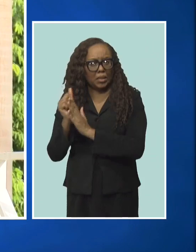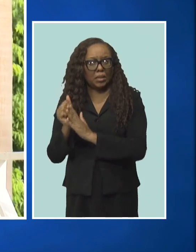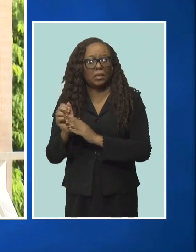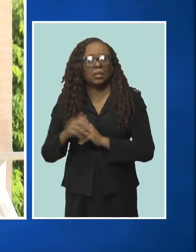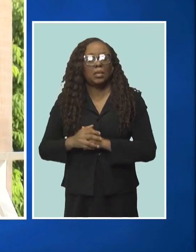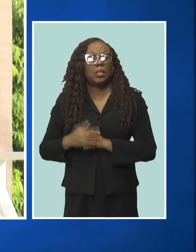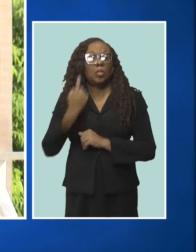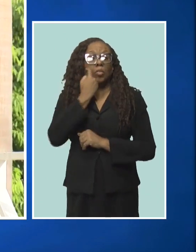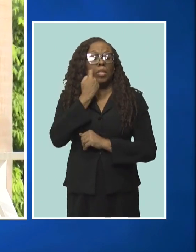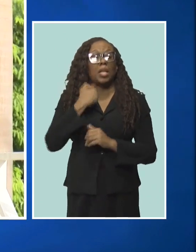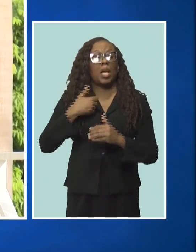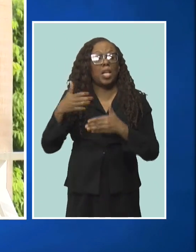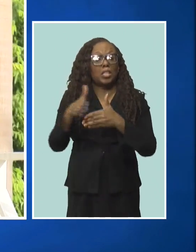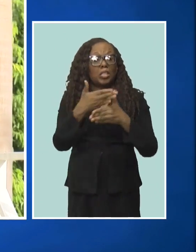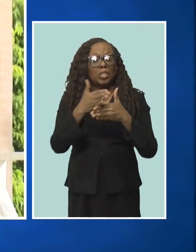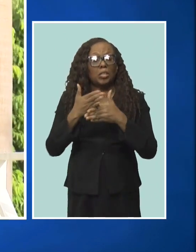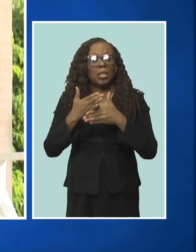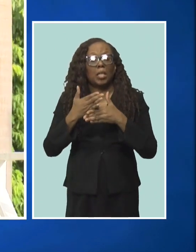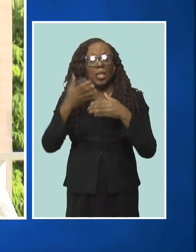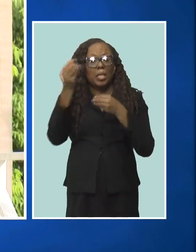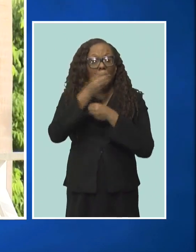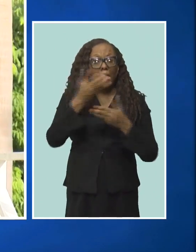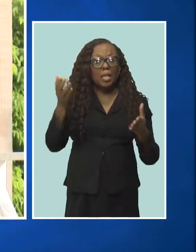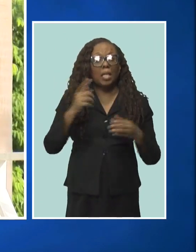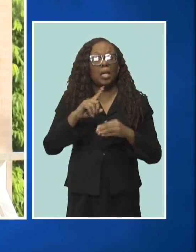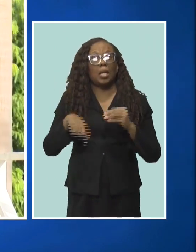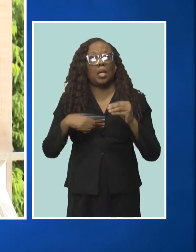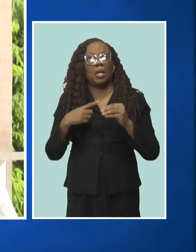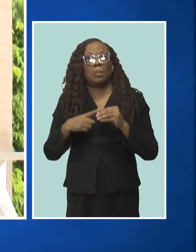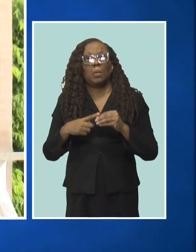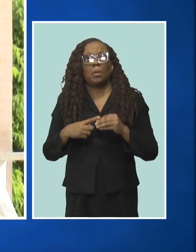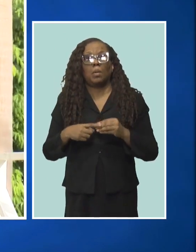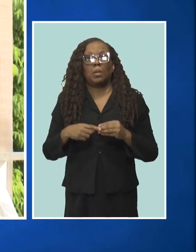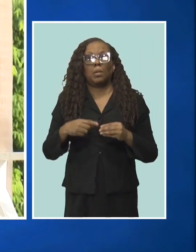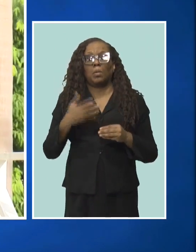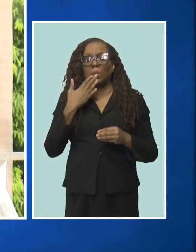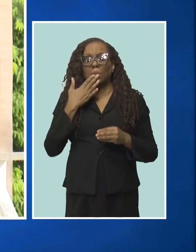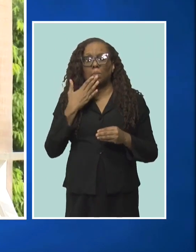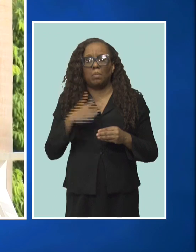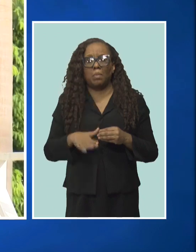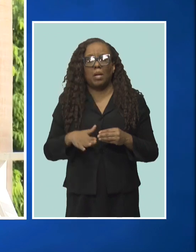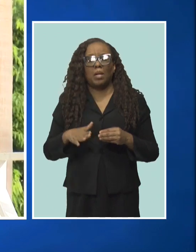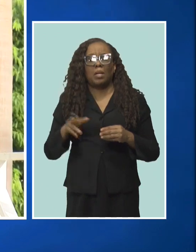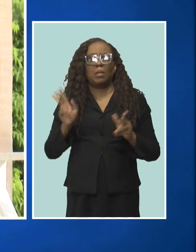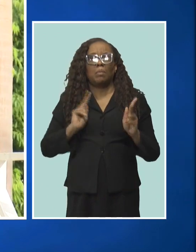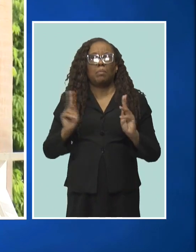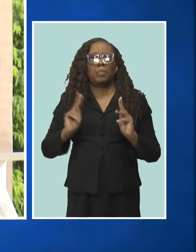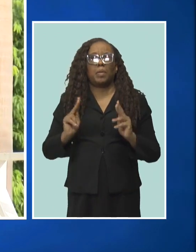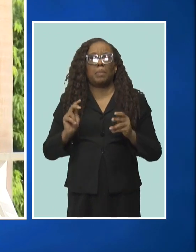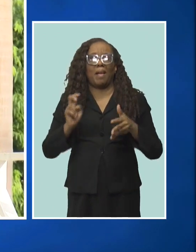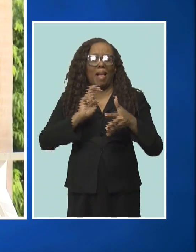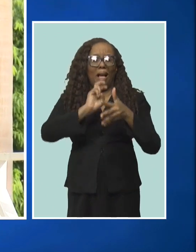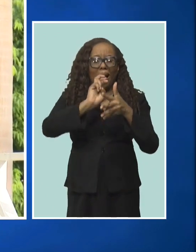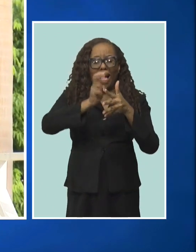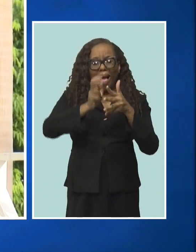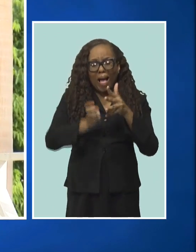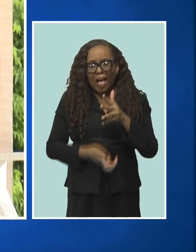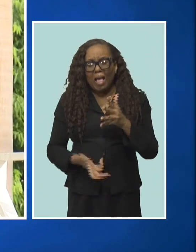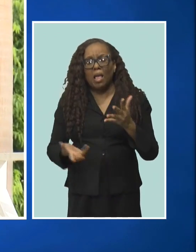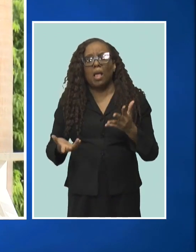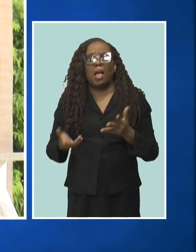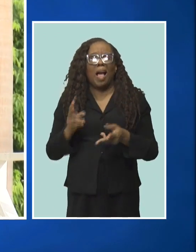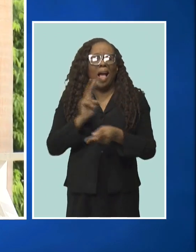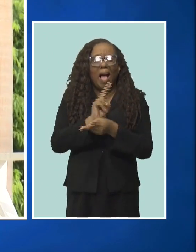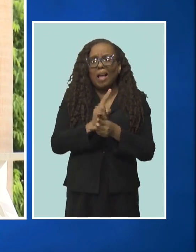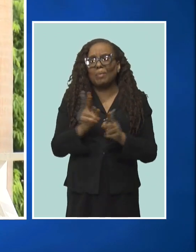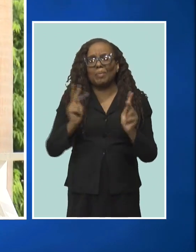think is reckless sexual behavior, and I would just wish to clarify, I'm not talking about what people do when they get to the bedroom. The reality is